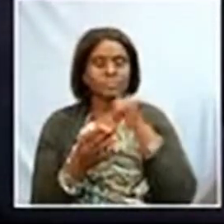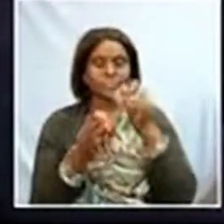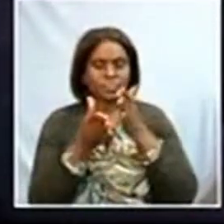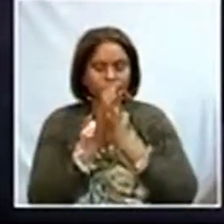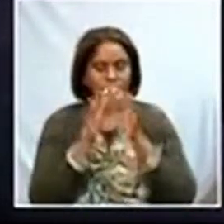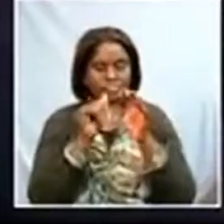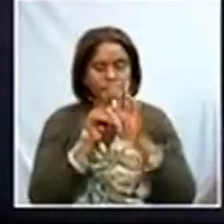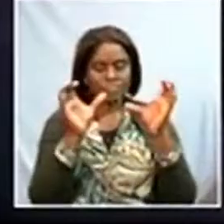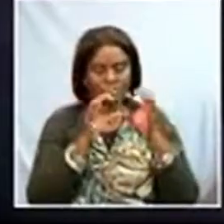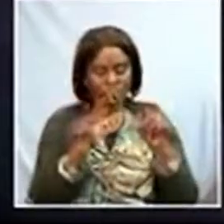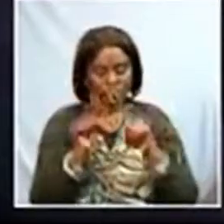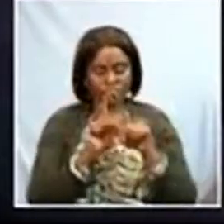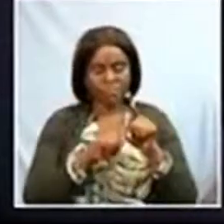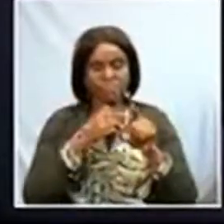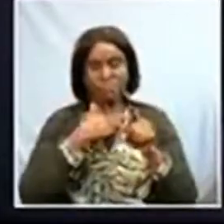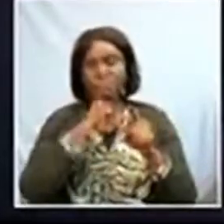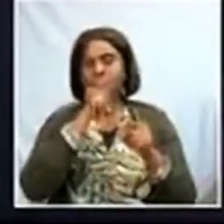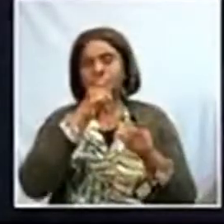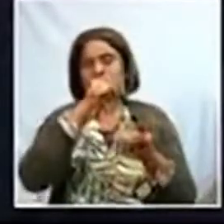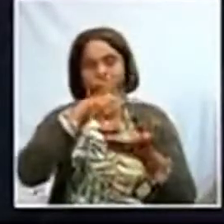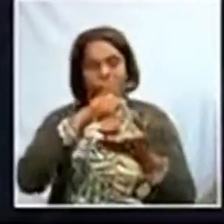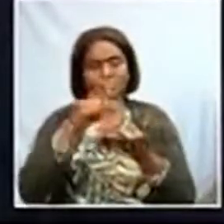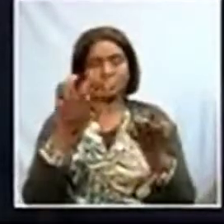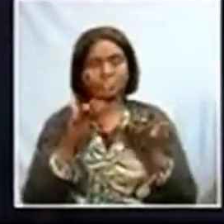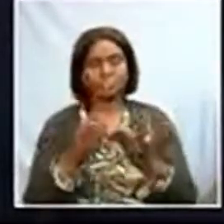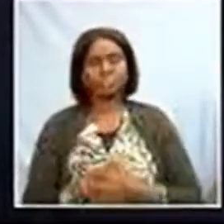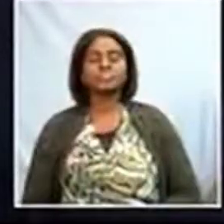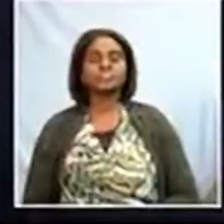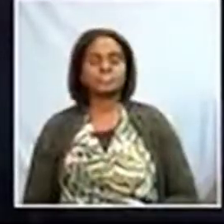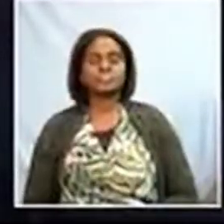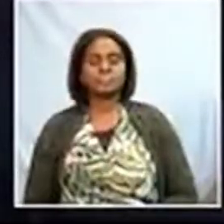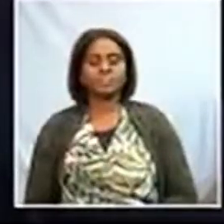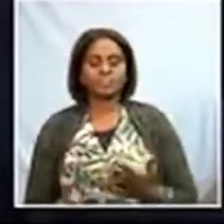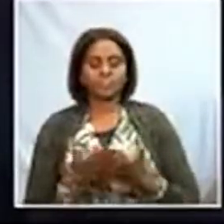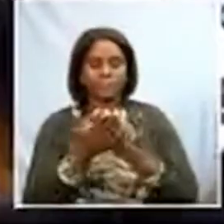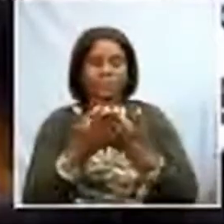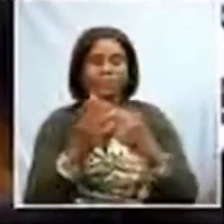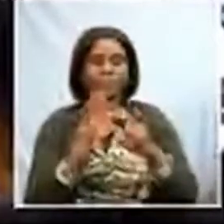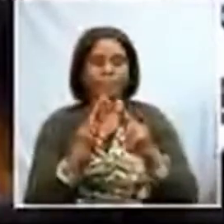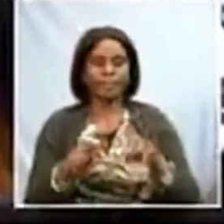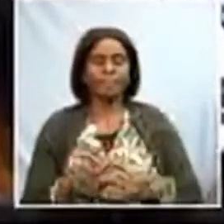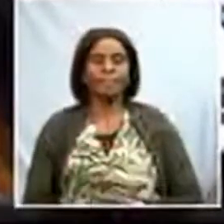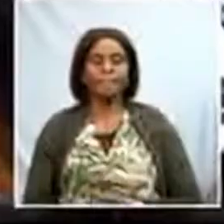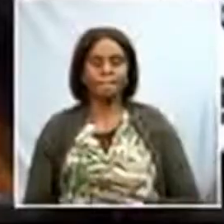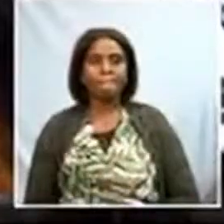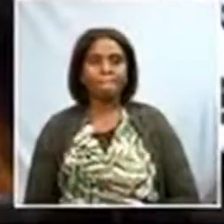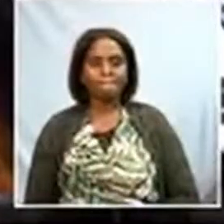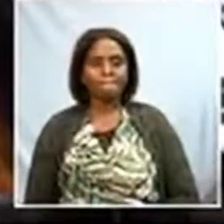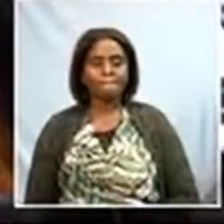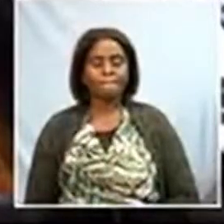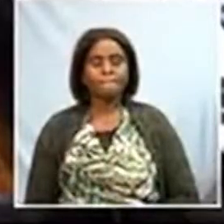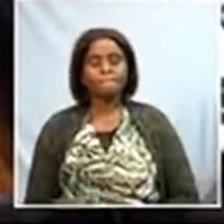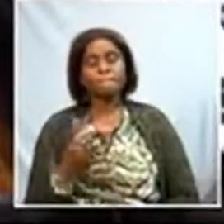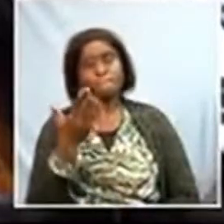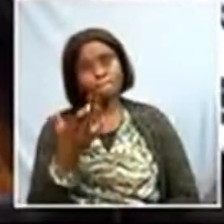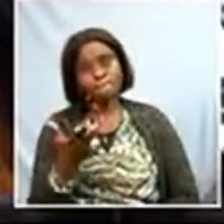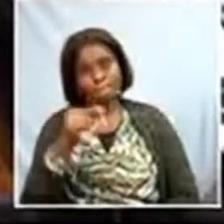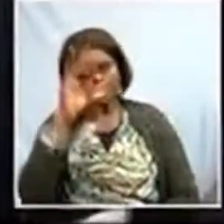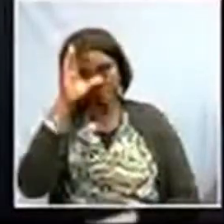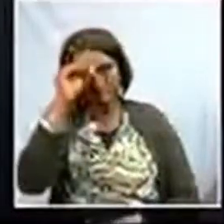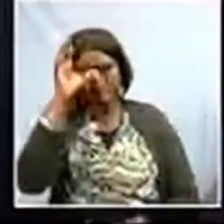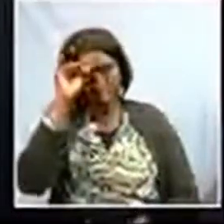and the council hasn't yet paid. I submit, Chair. Dr. Mwanza? Okay, so it was on a gentleman's